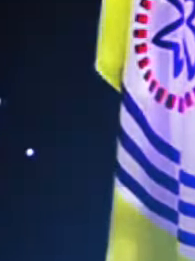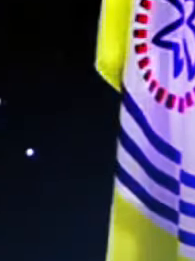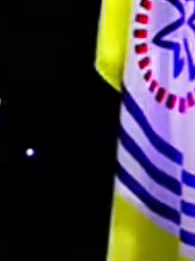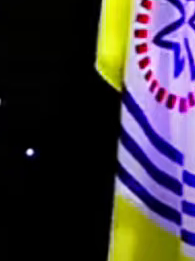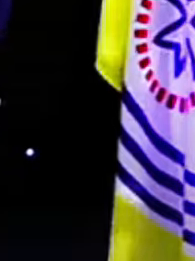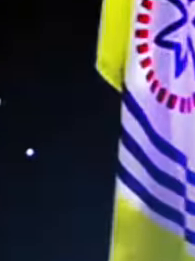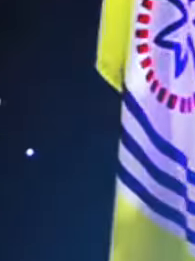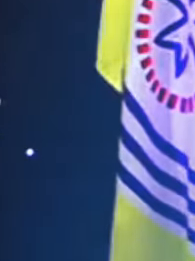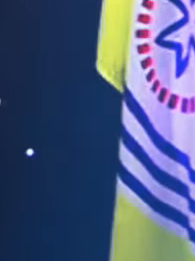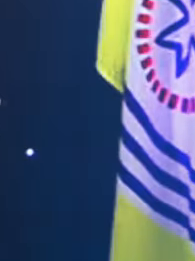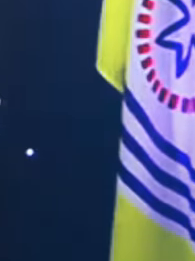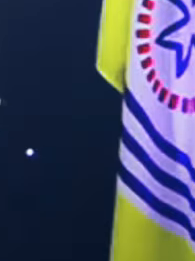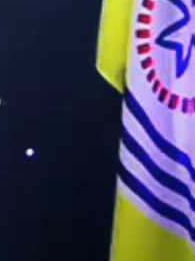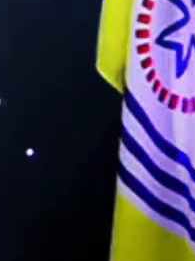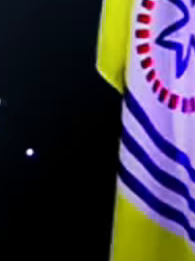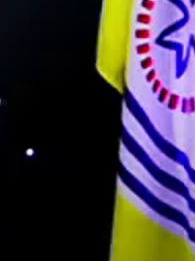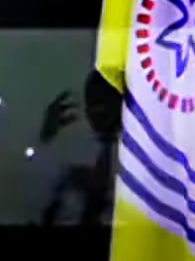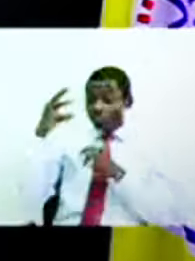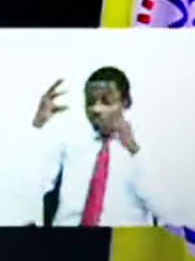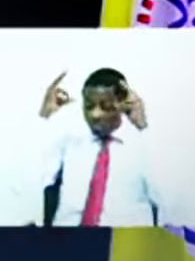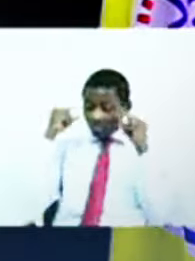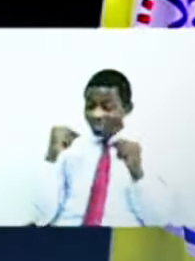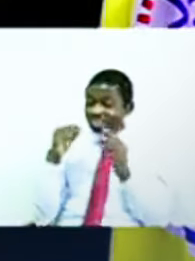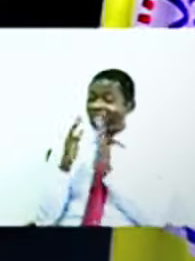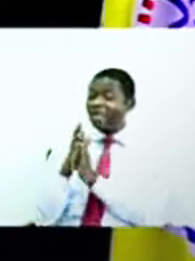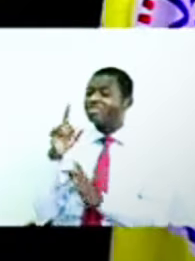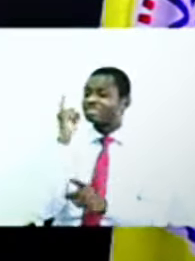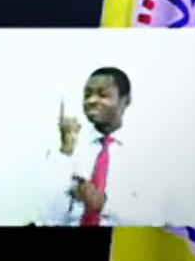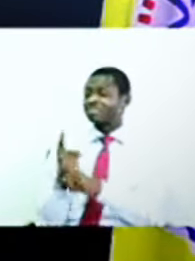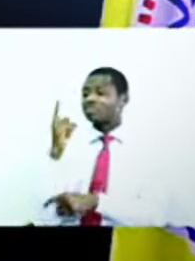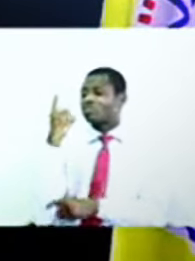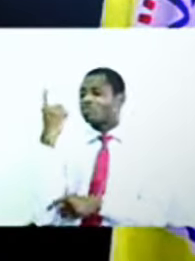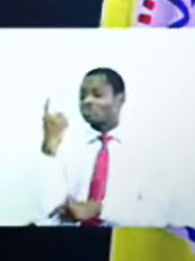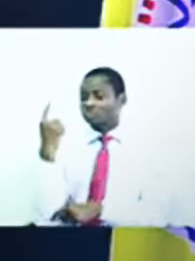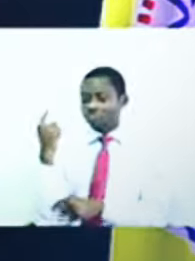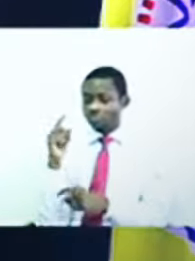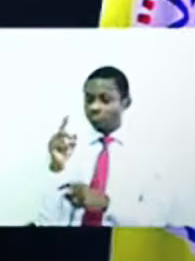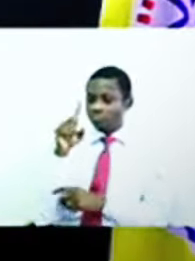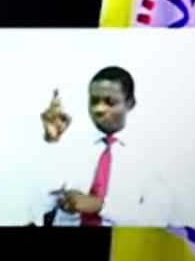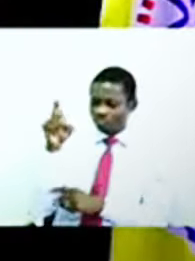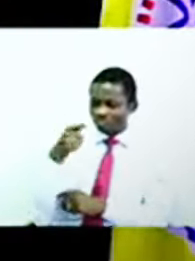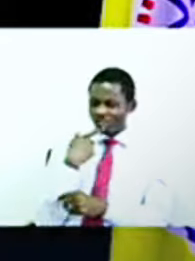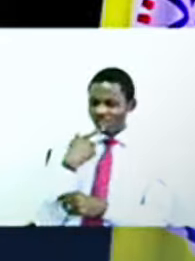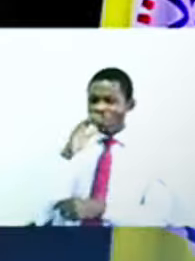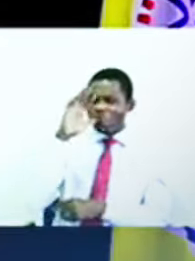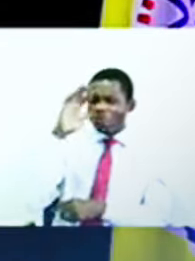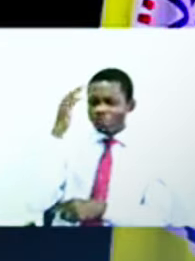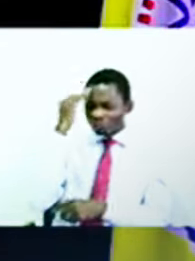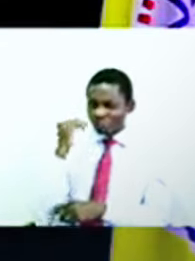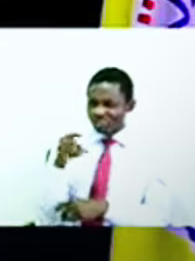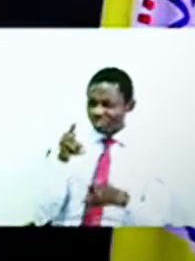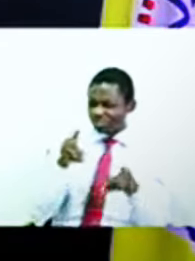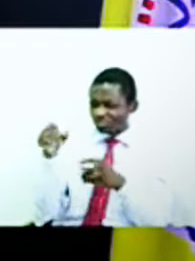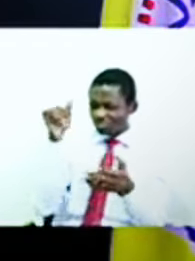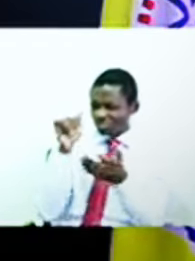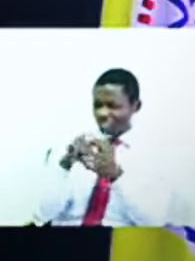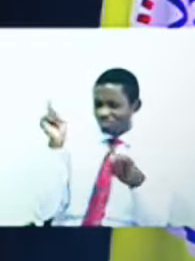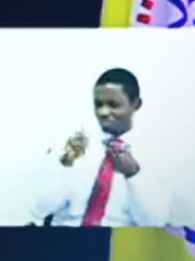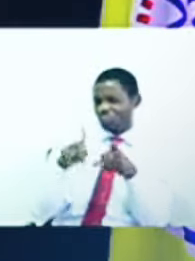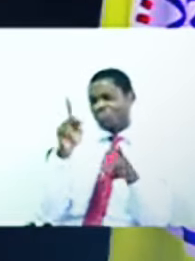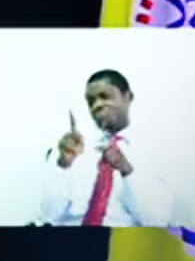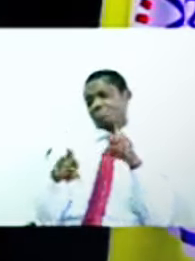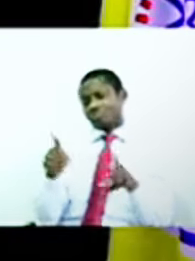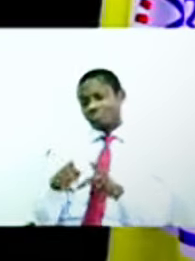Moses asked him simple question. Why have you done this to the people?